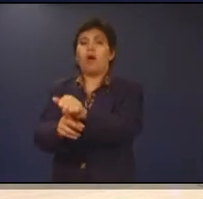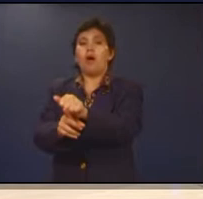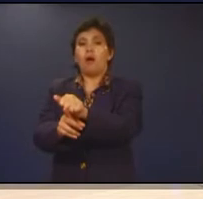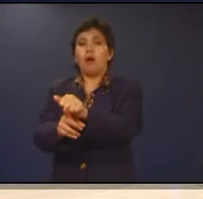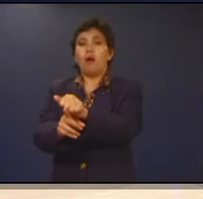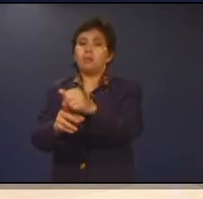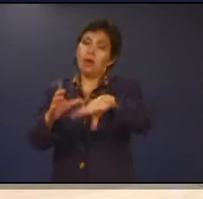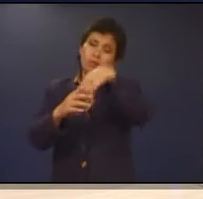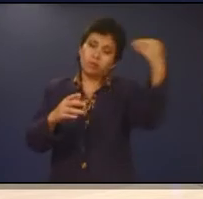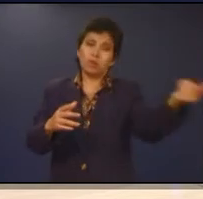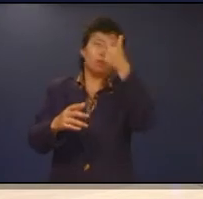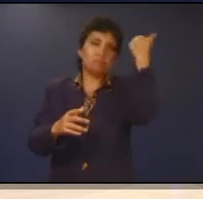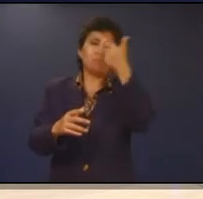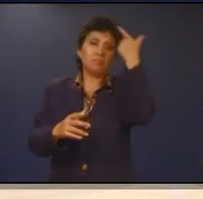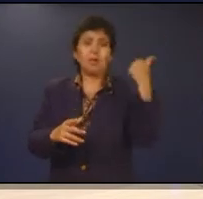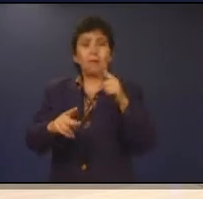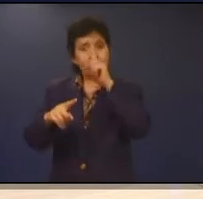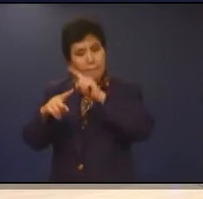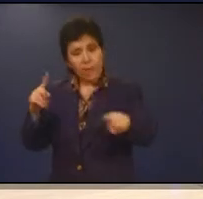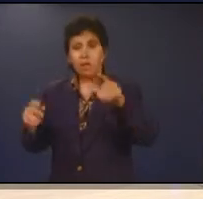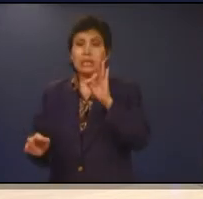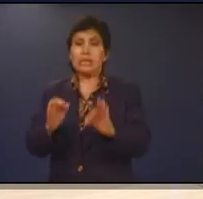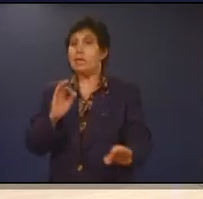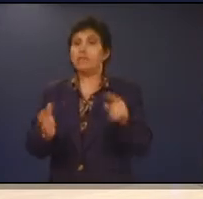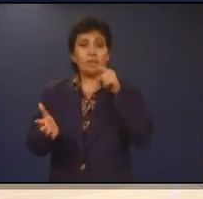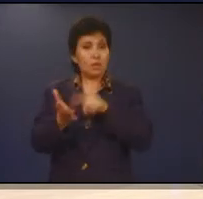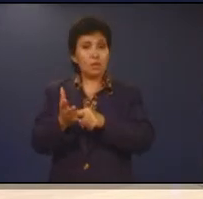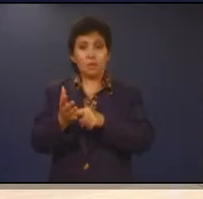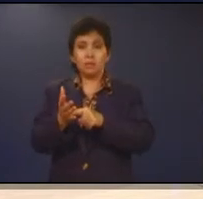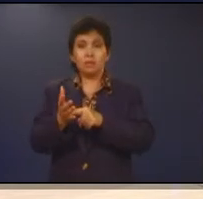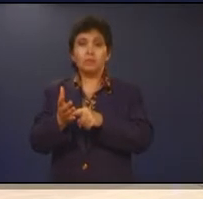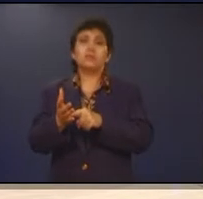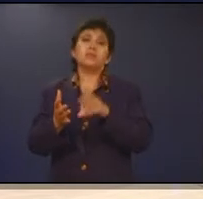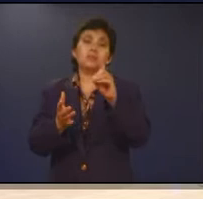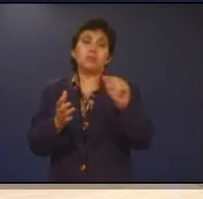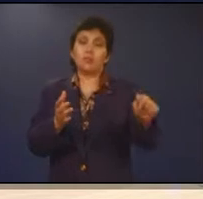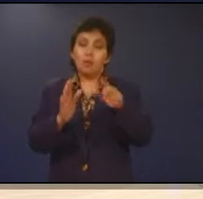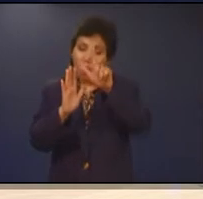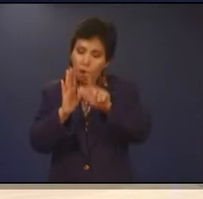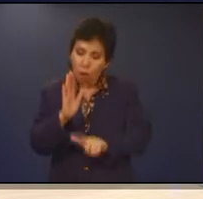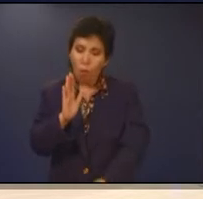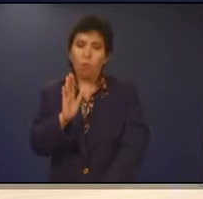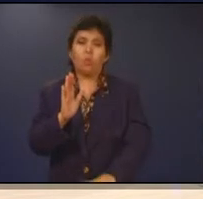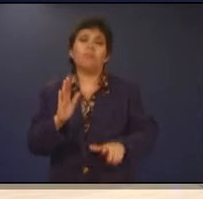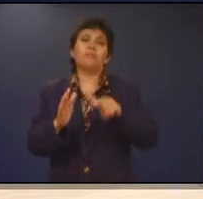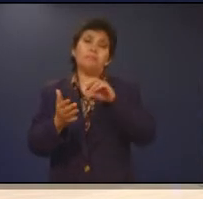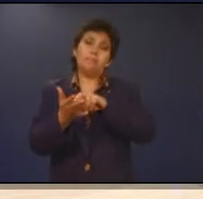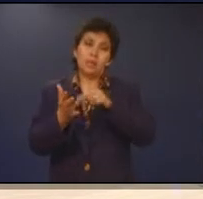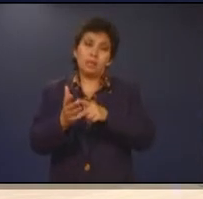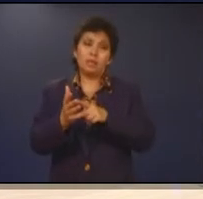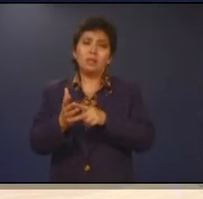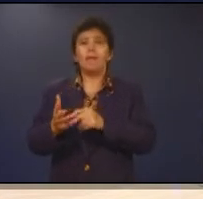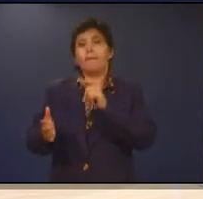the outside situation. But if it's low distinctiveness, when we say low distinctiveness,